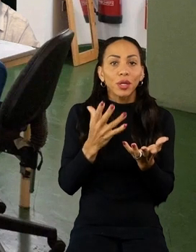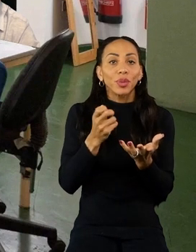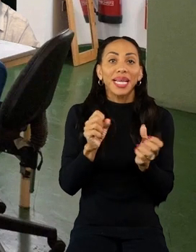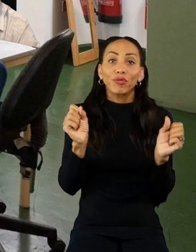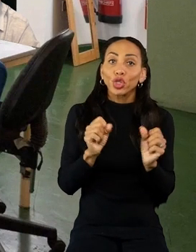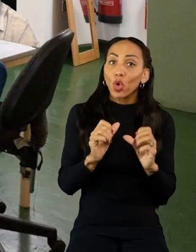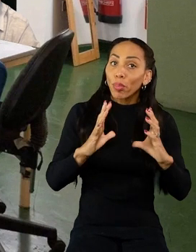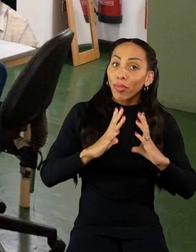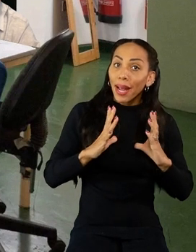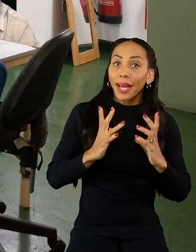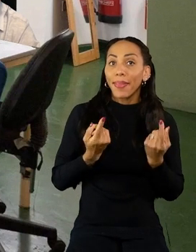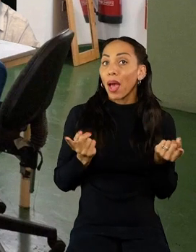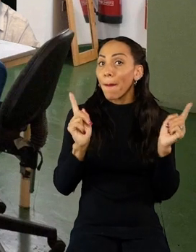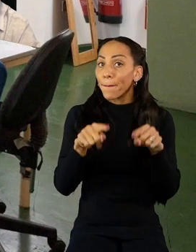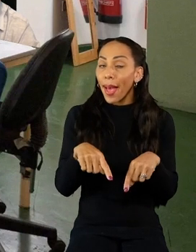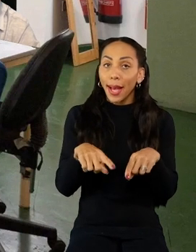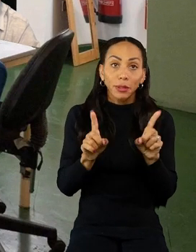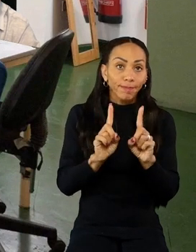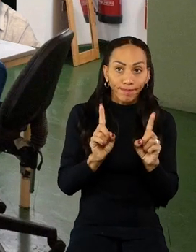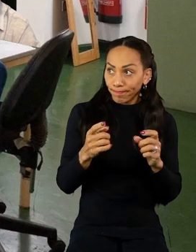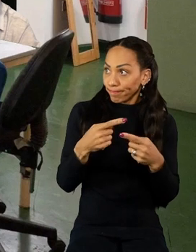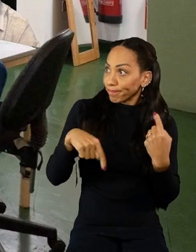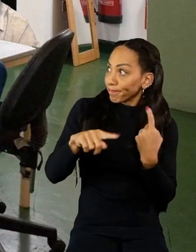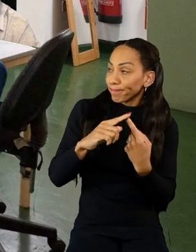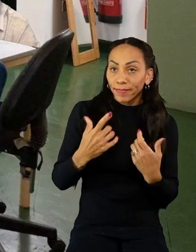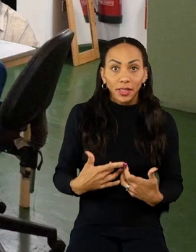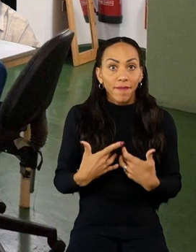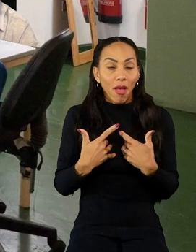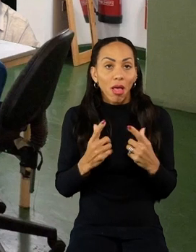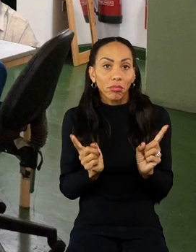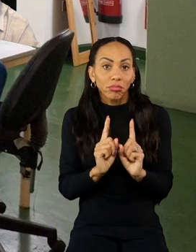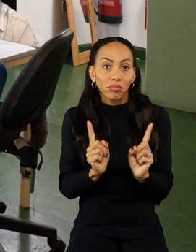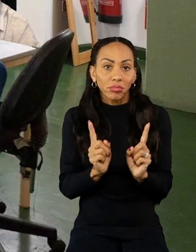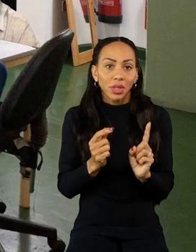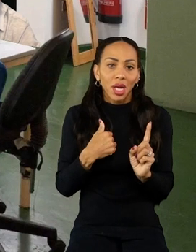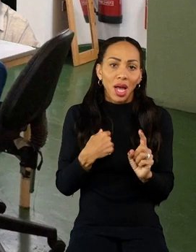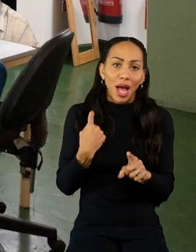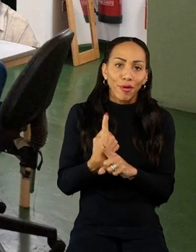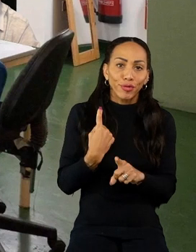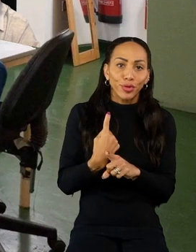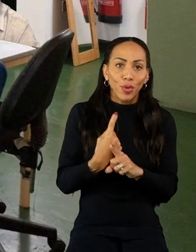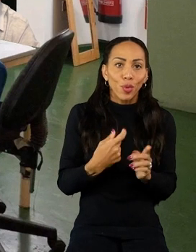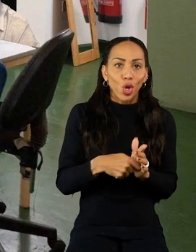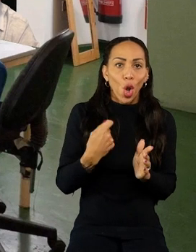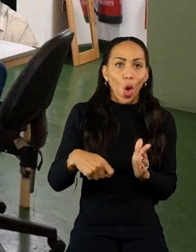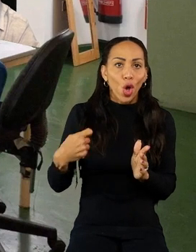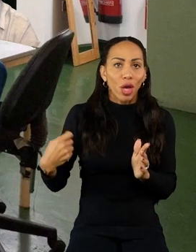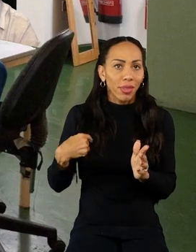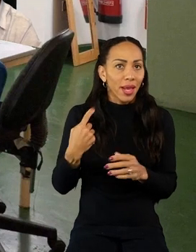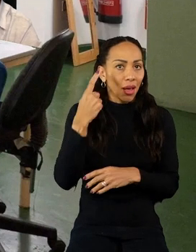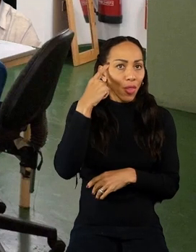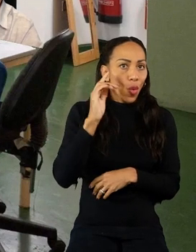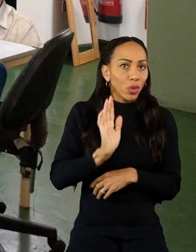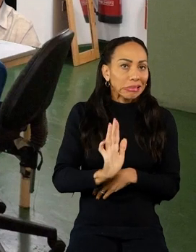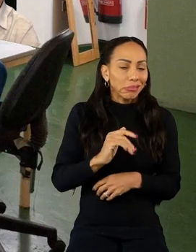sure anything I've said you might want to come back and talk about. We could have a short break now and then come back to this. How